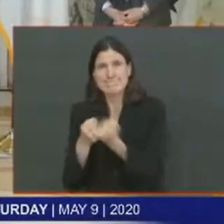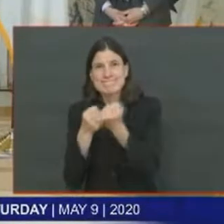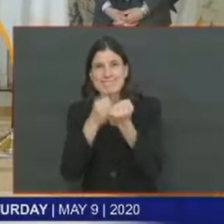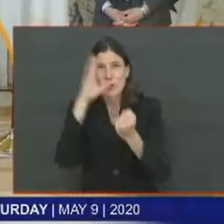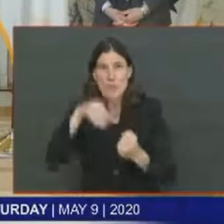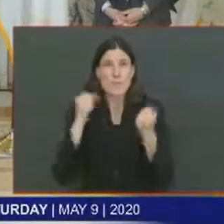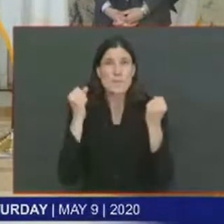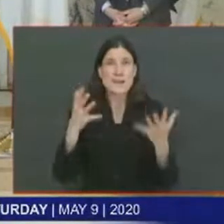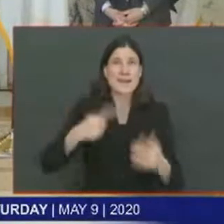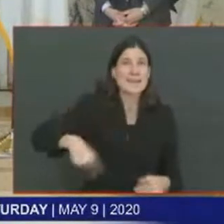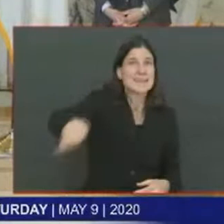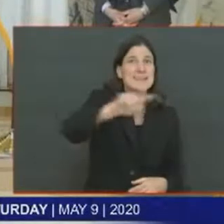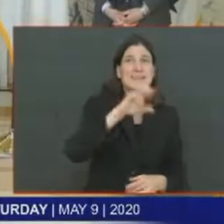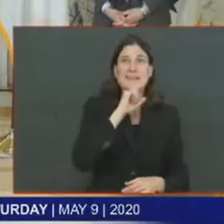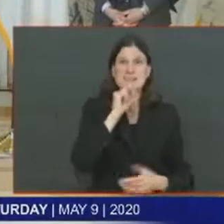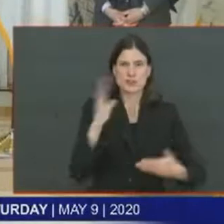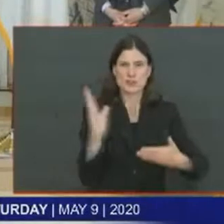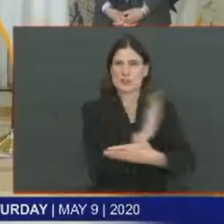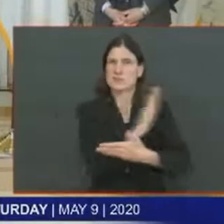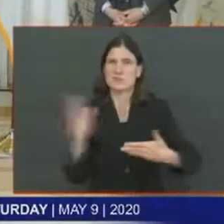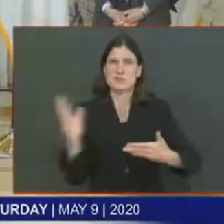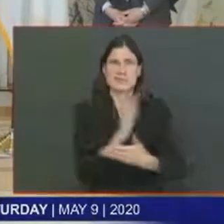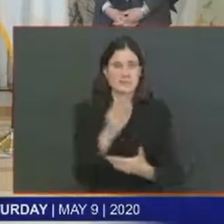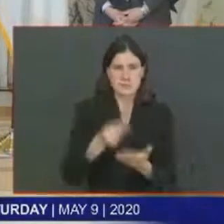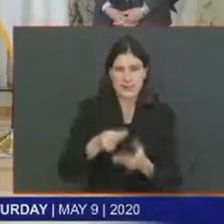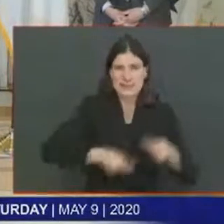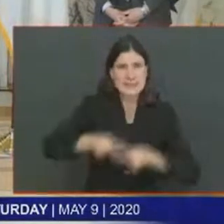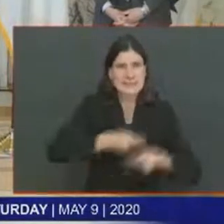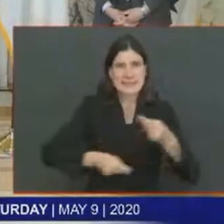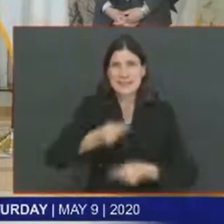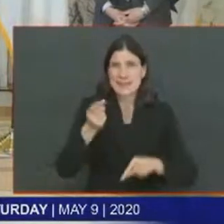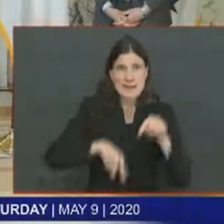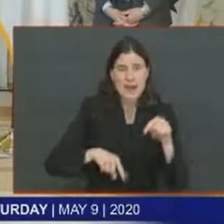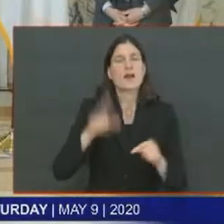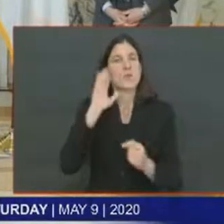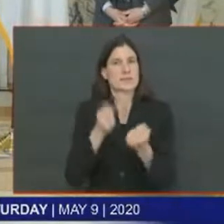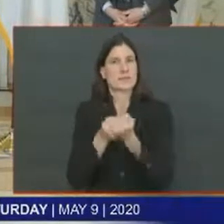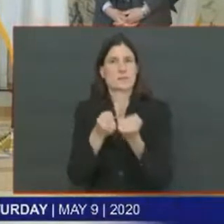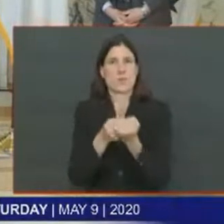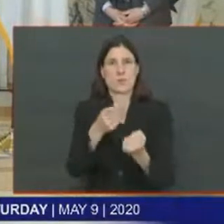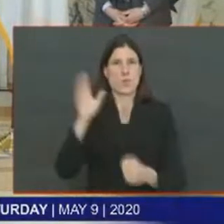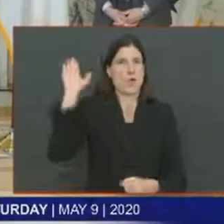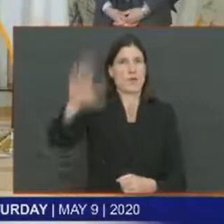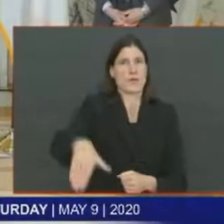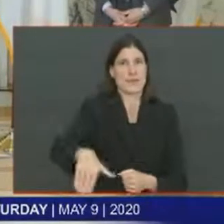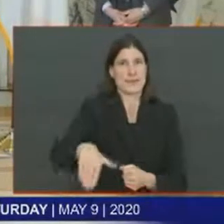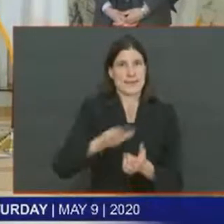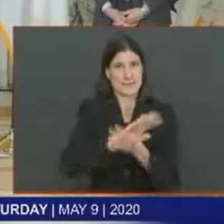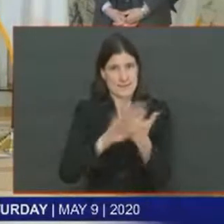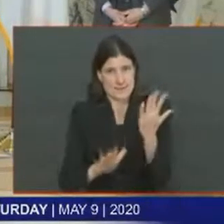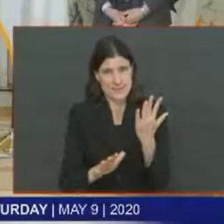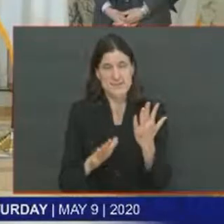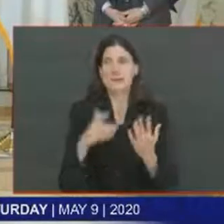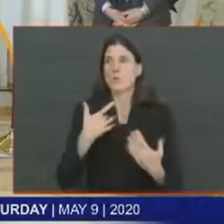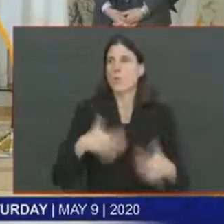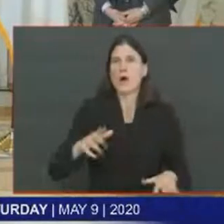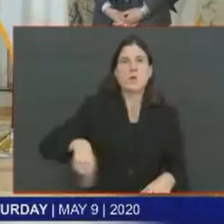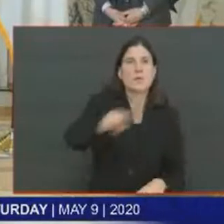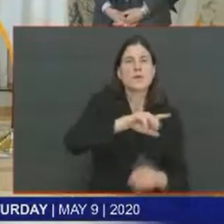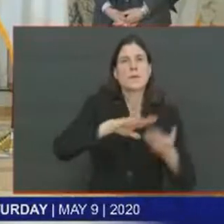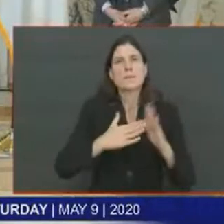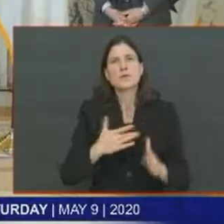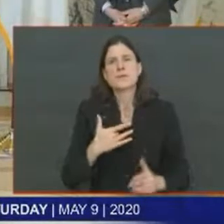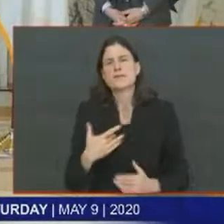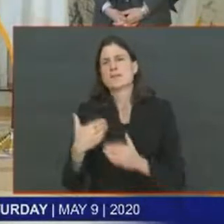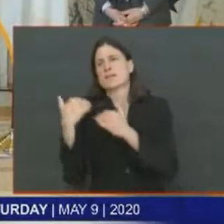financially, student loan payments are an extra burden and a challenge. And I've heard from so many of you saying,